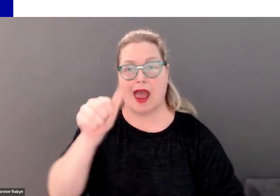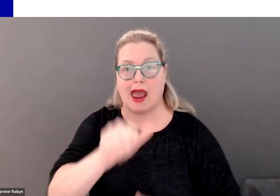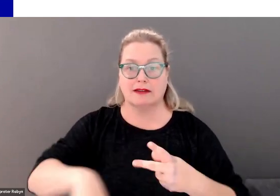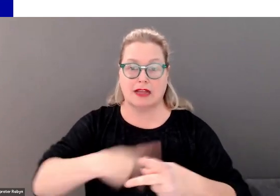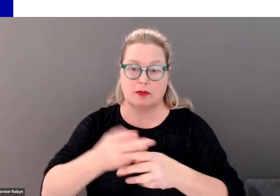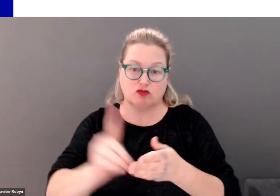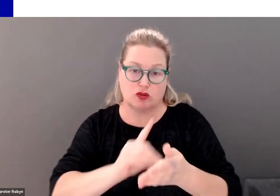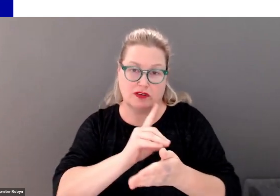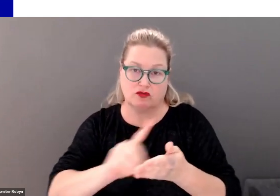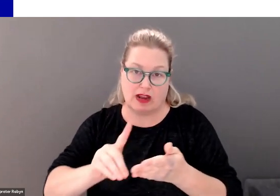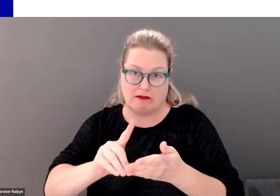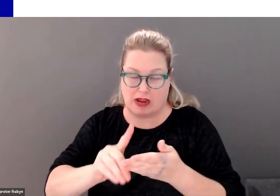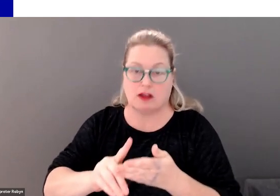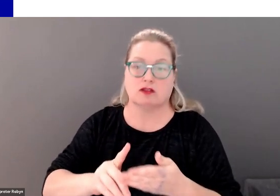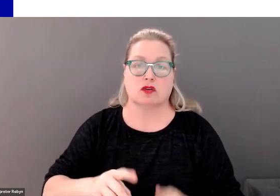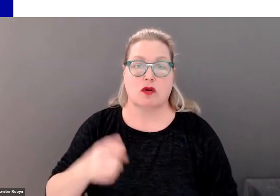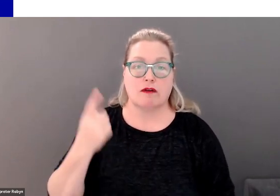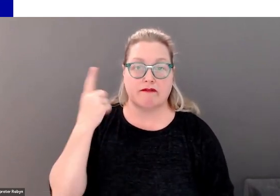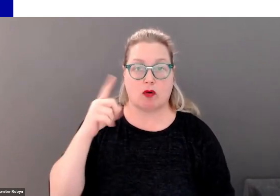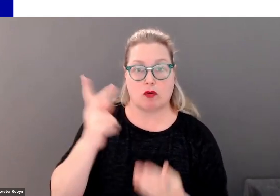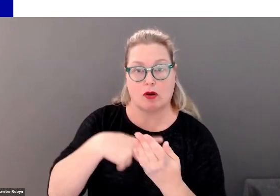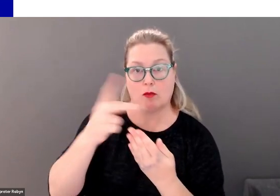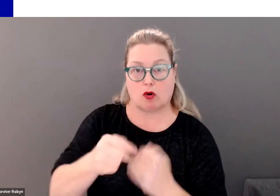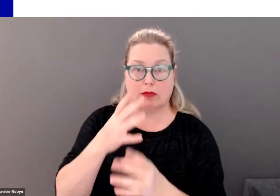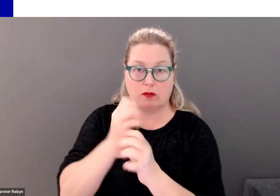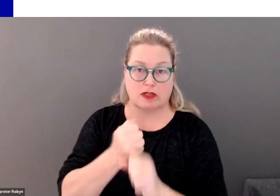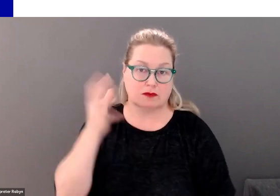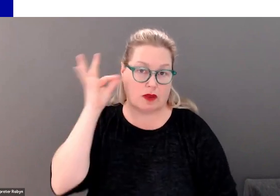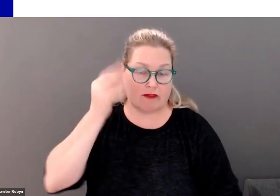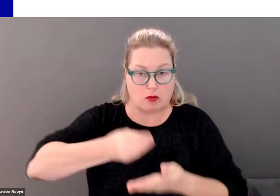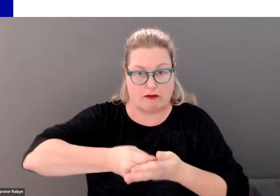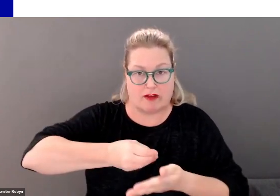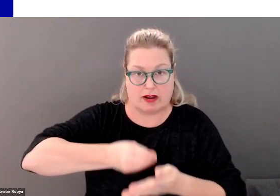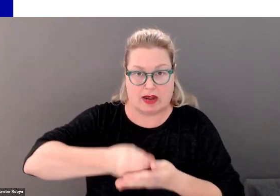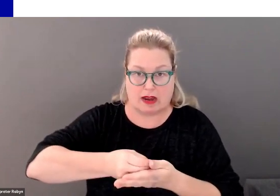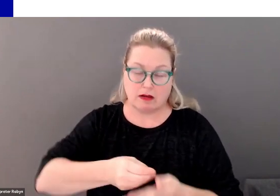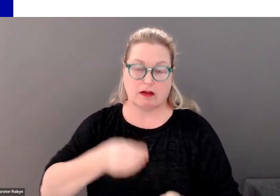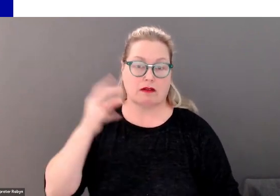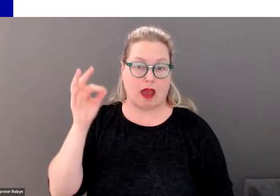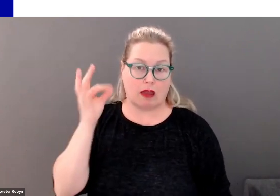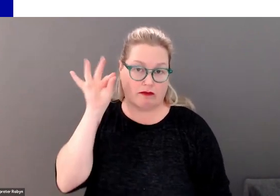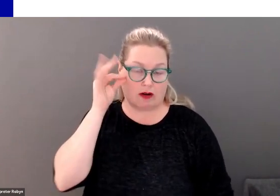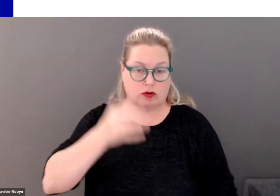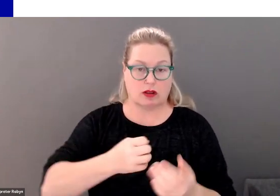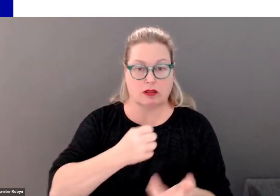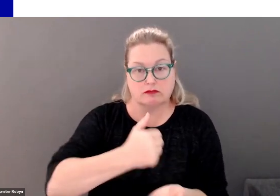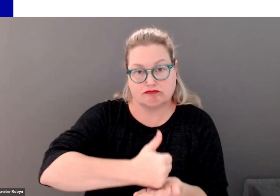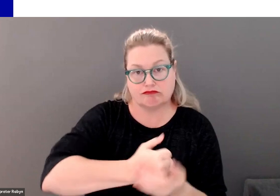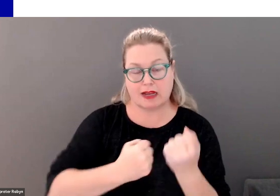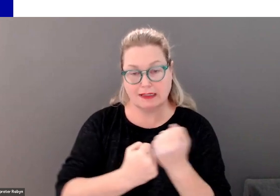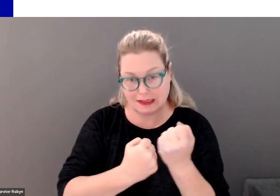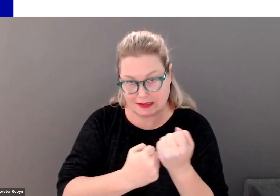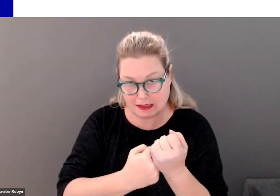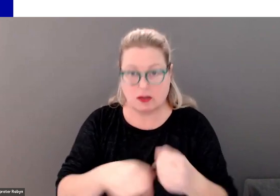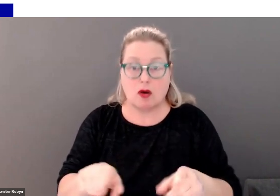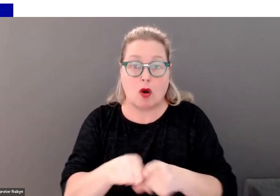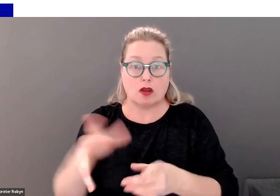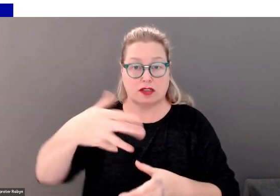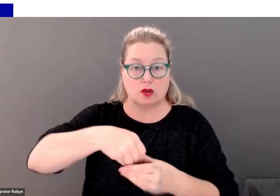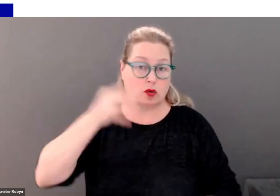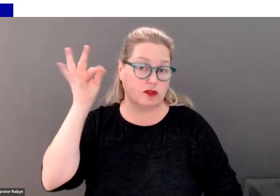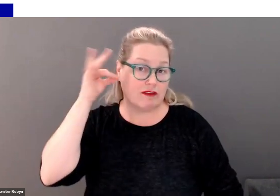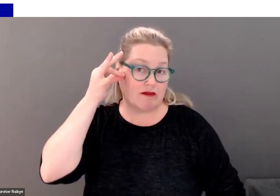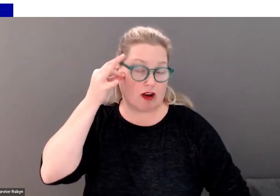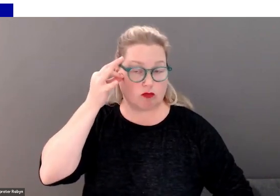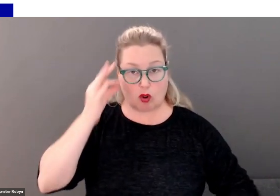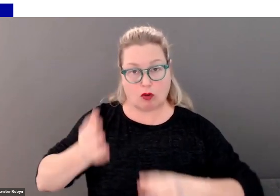receives federal financial assistance. Of course, the Section 504 law also prohibits discrimination in federally conducted